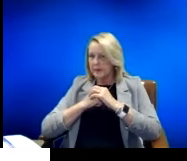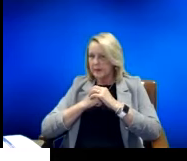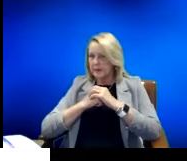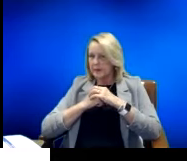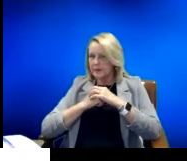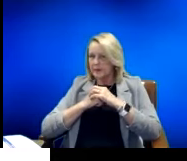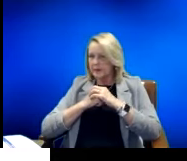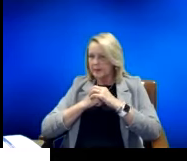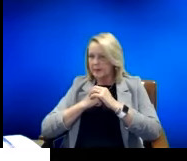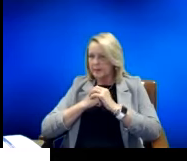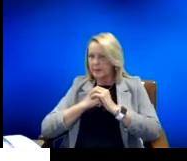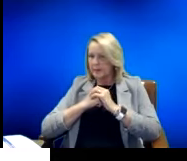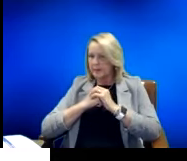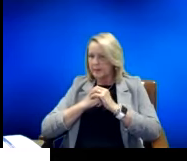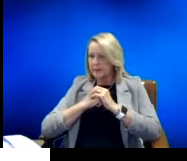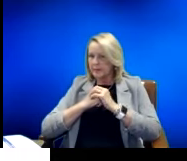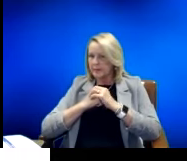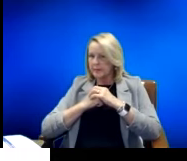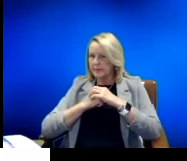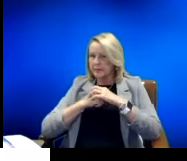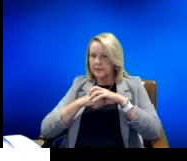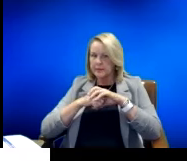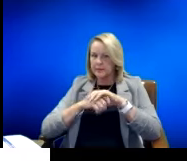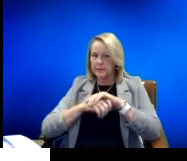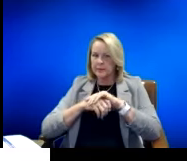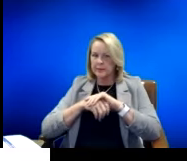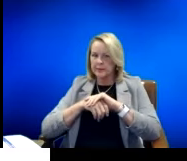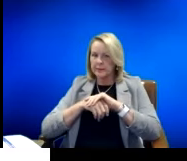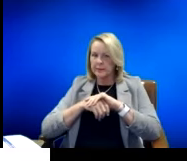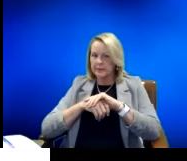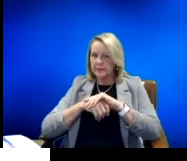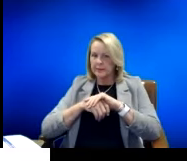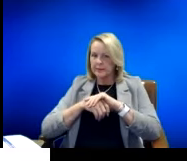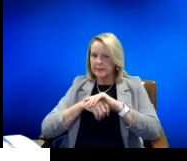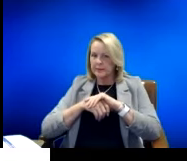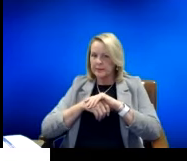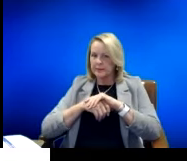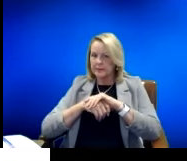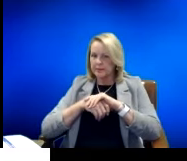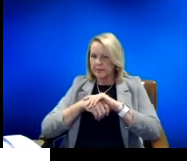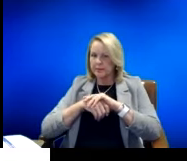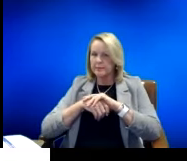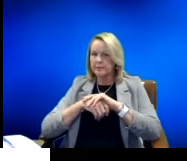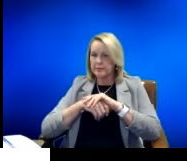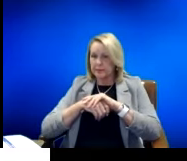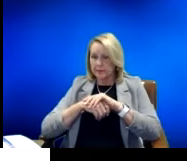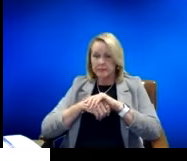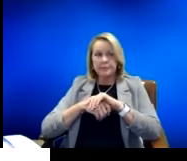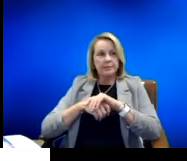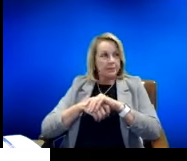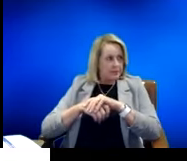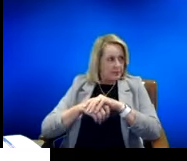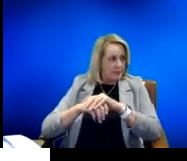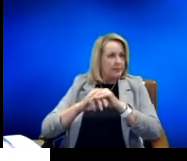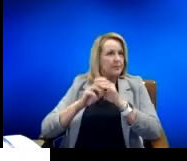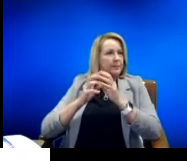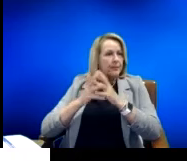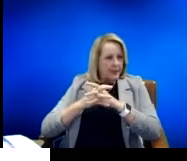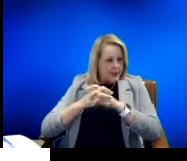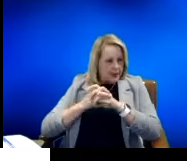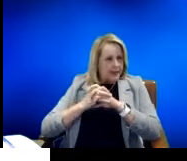for outreach on that page as well. So either one will work, but the website's a great resource. Well, thank you, ladies, both for joining